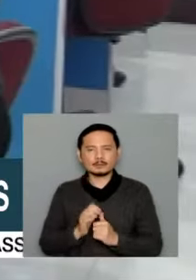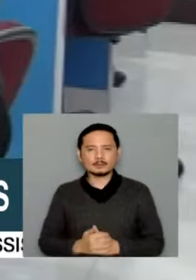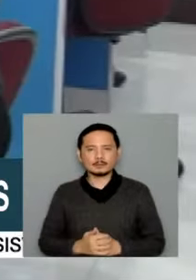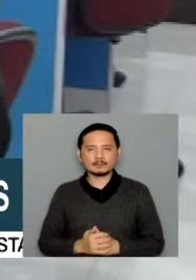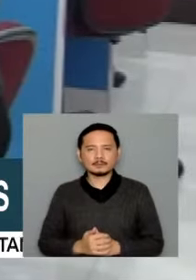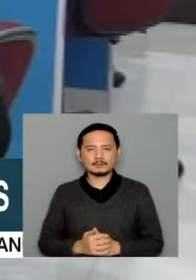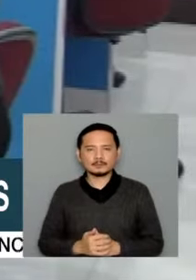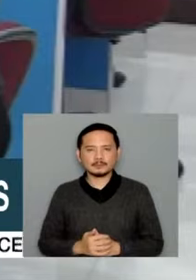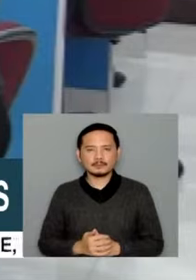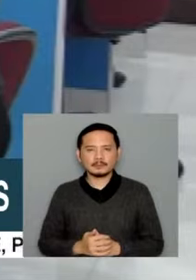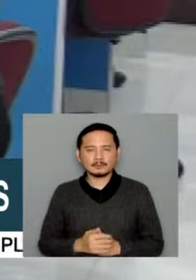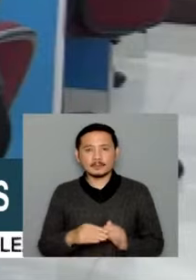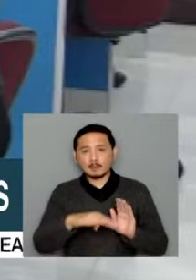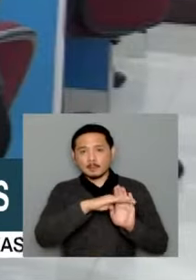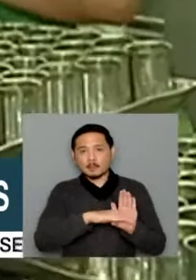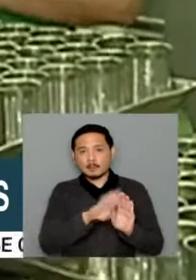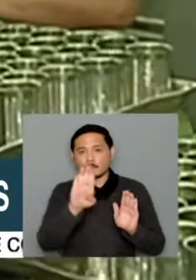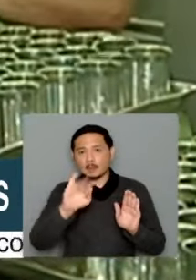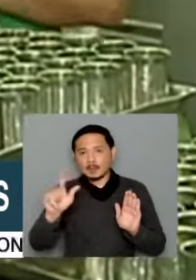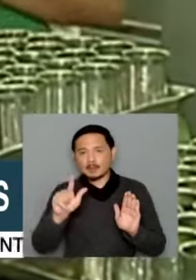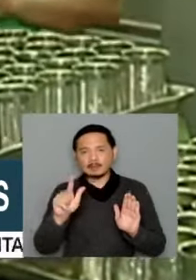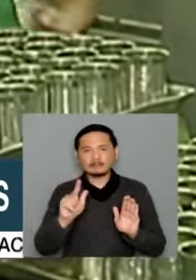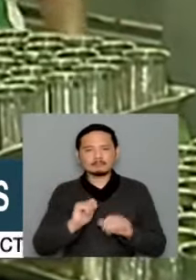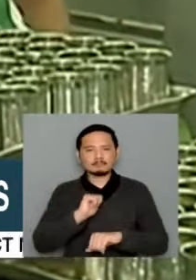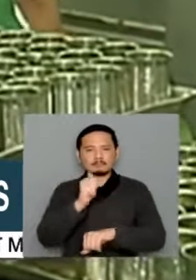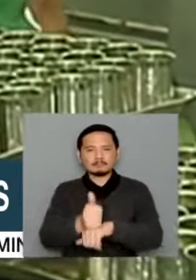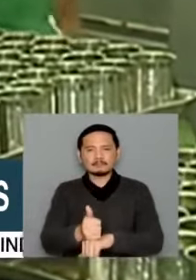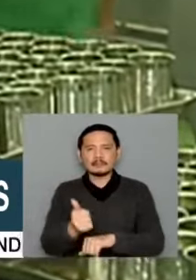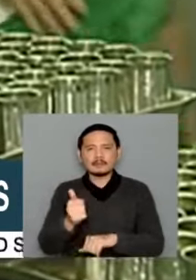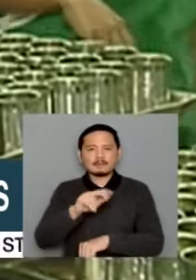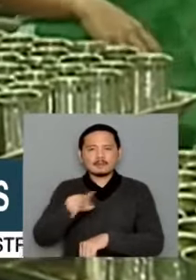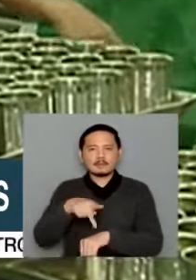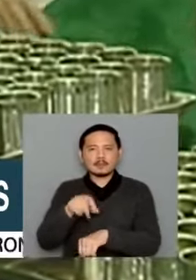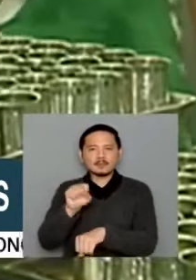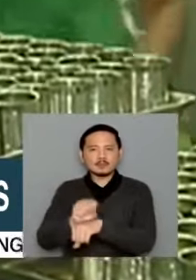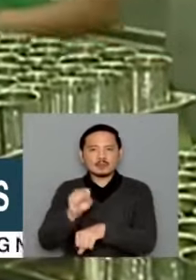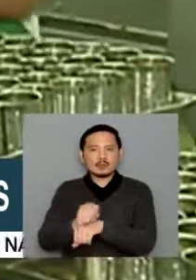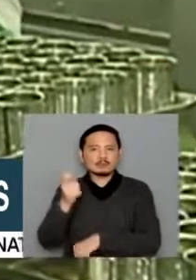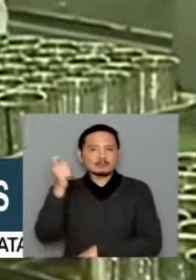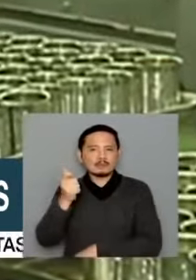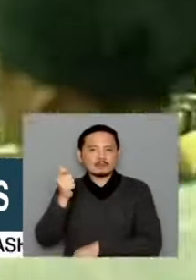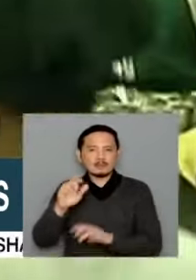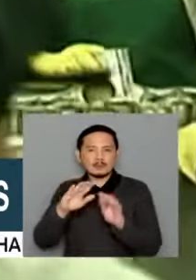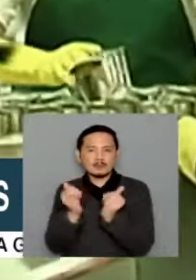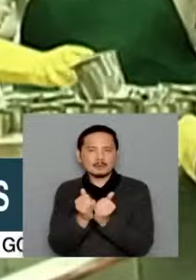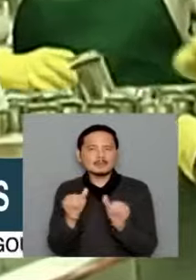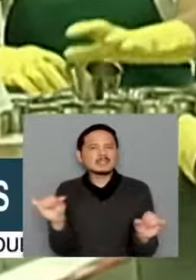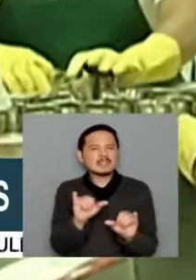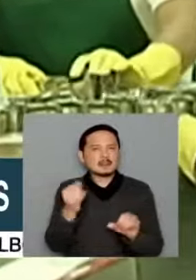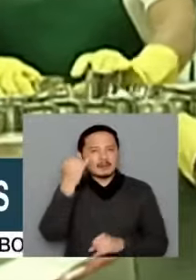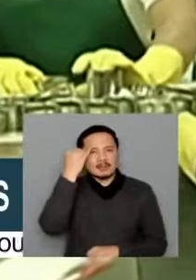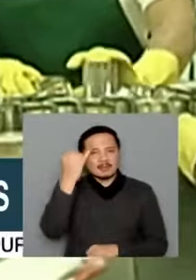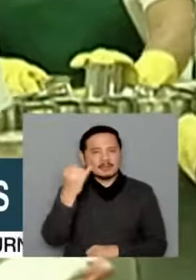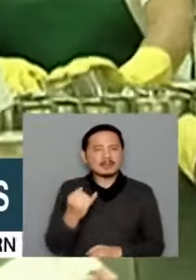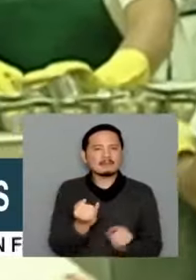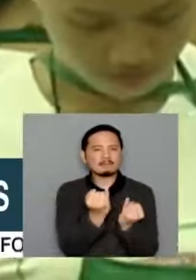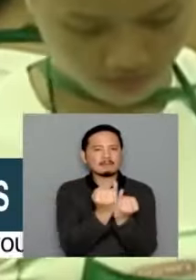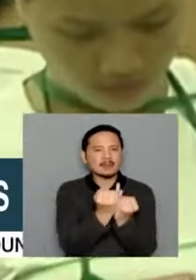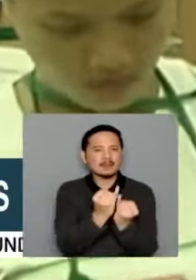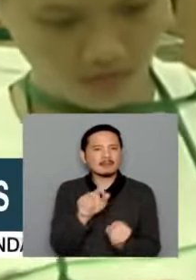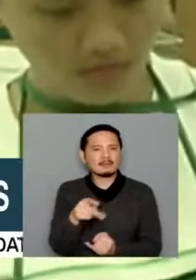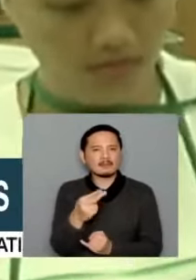The bill calls for the creation of a Philippine Job Insurance Corporation similar to state health insurer PhilHealth to oversee the